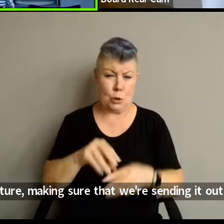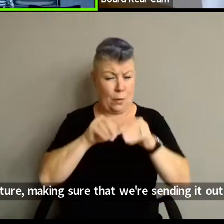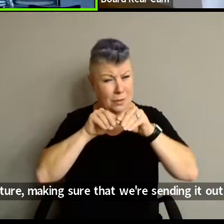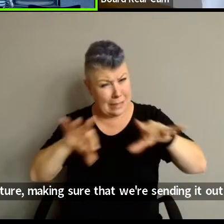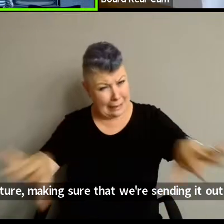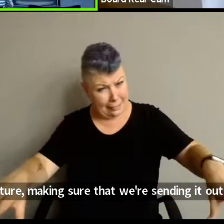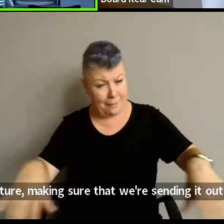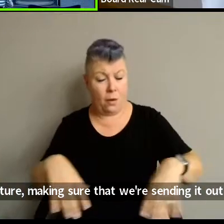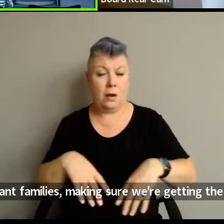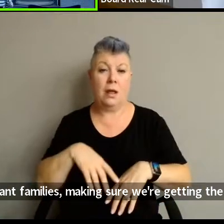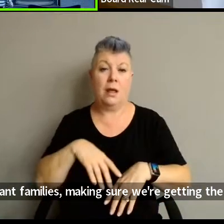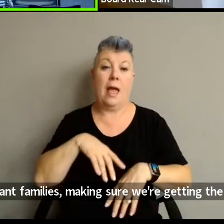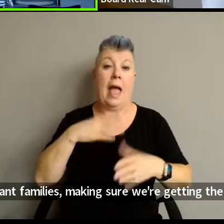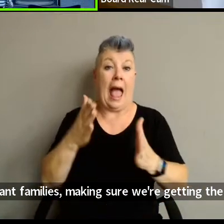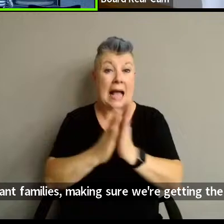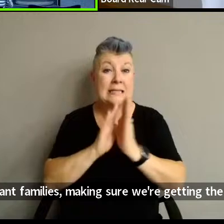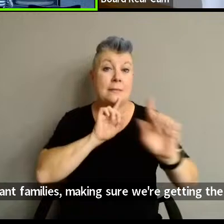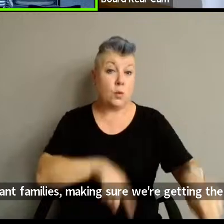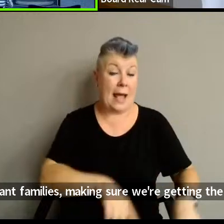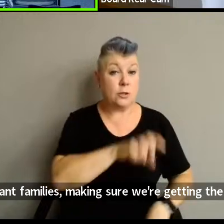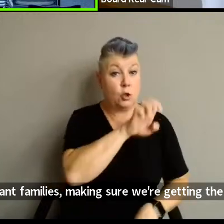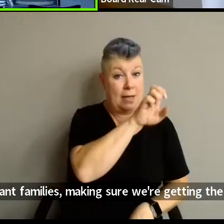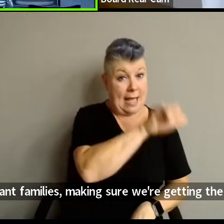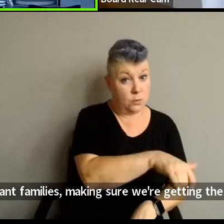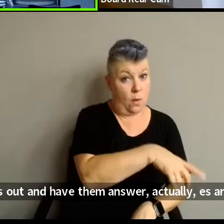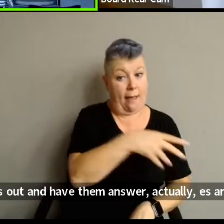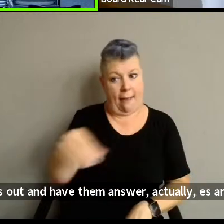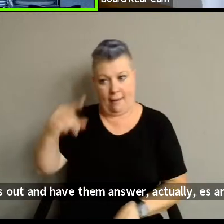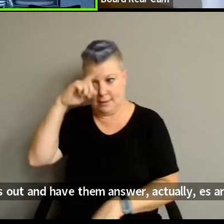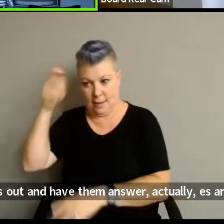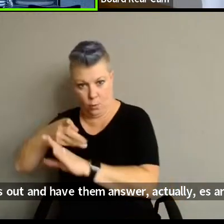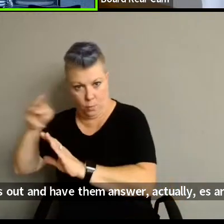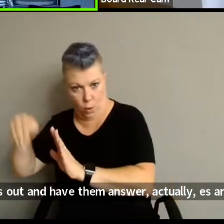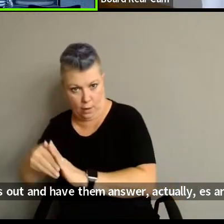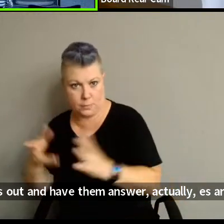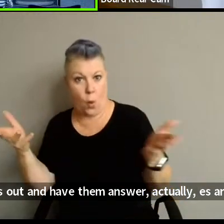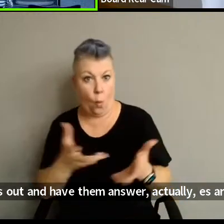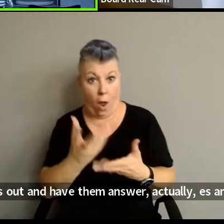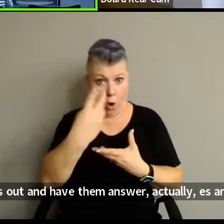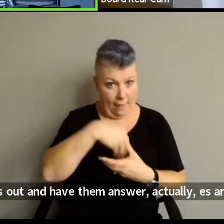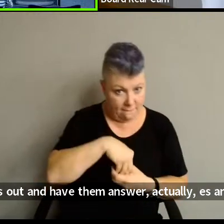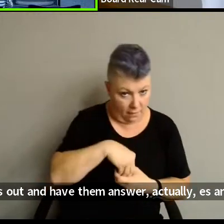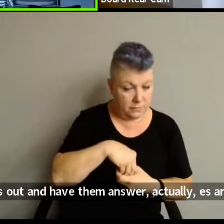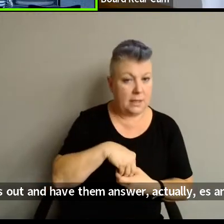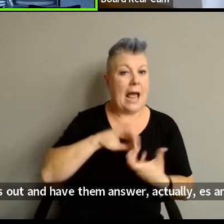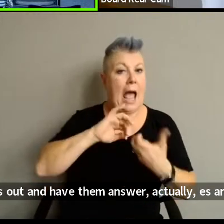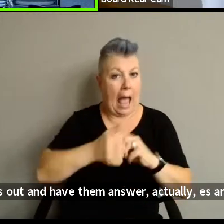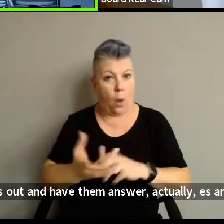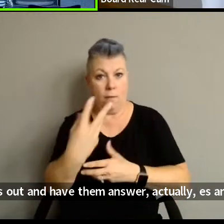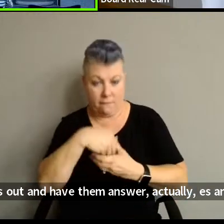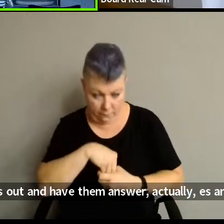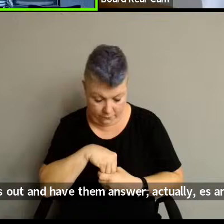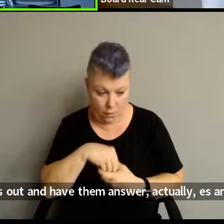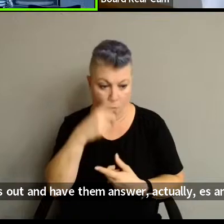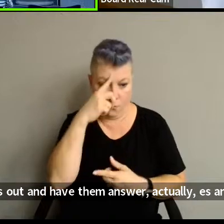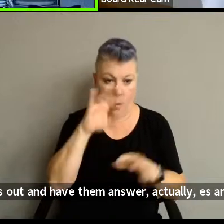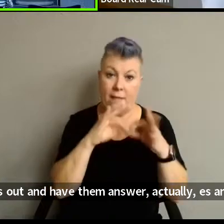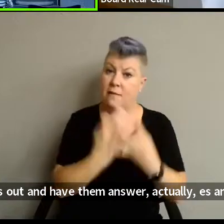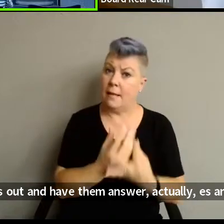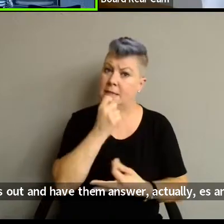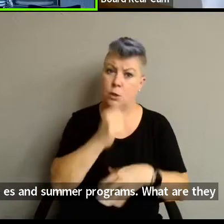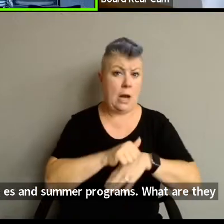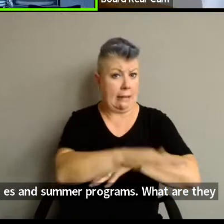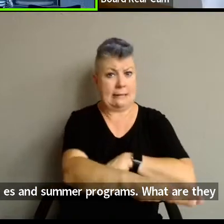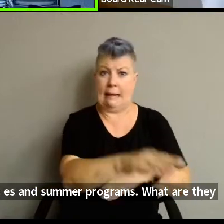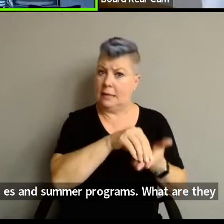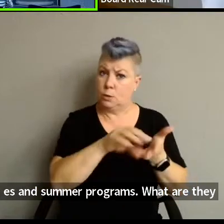actually ESY and summer programs. What are they participating in? How are they participating in? For those families that are not sending their